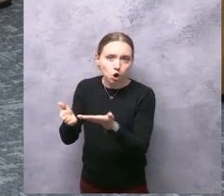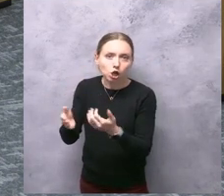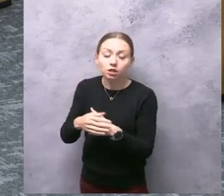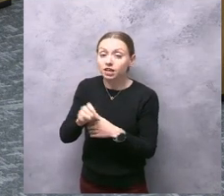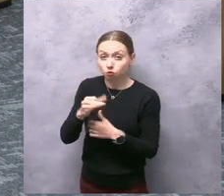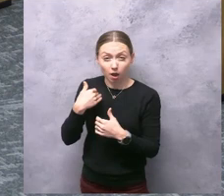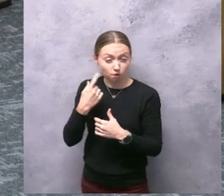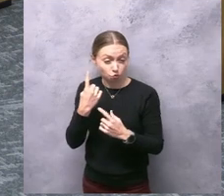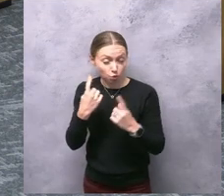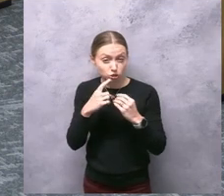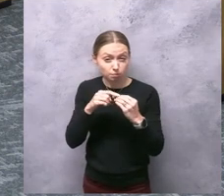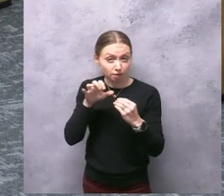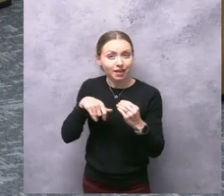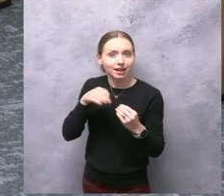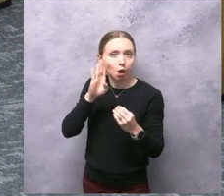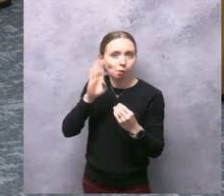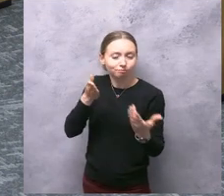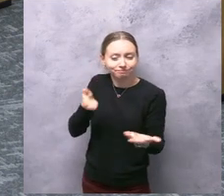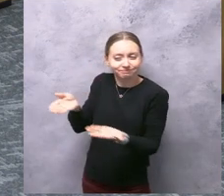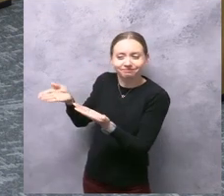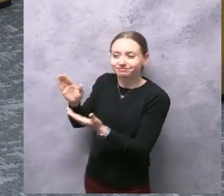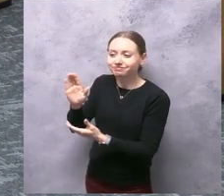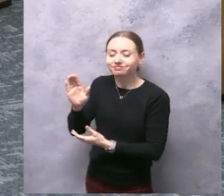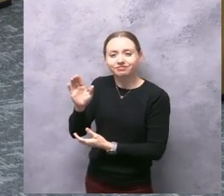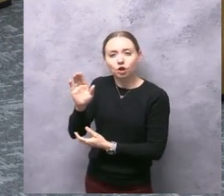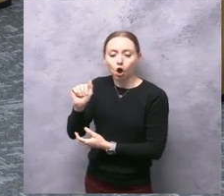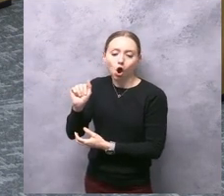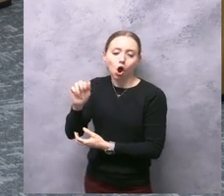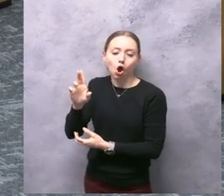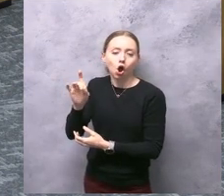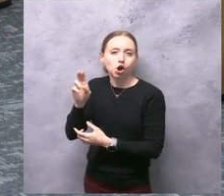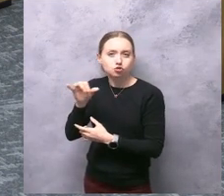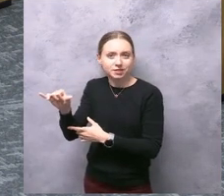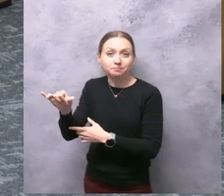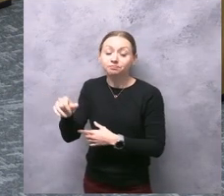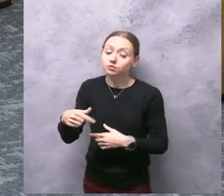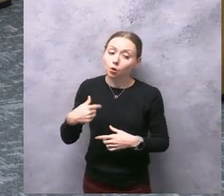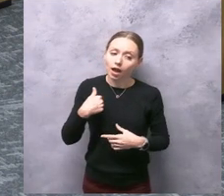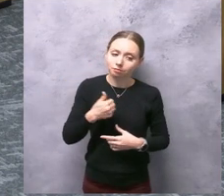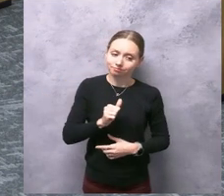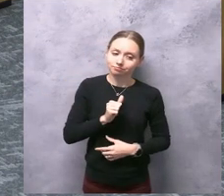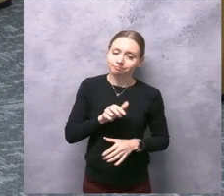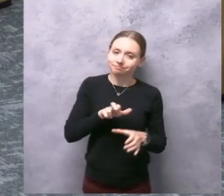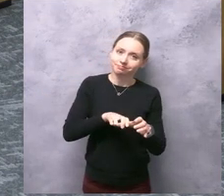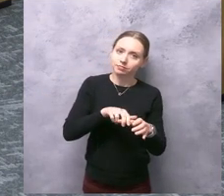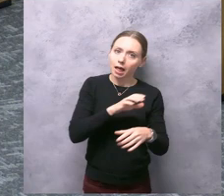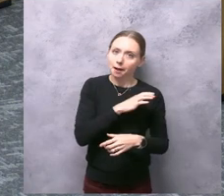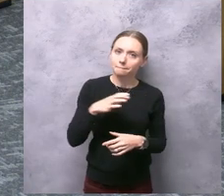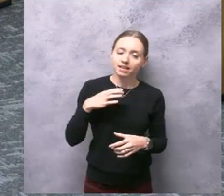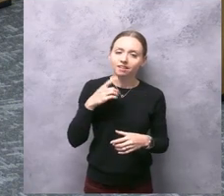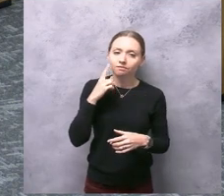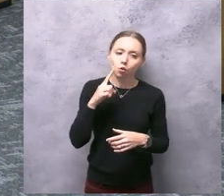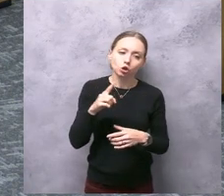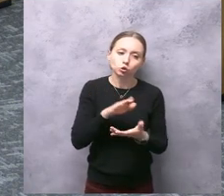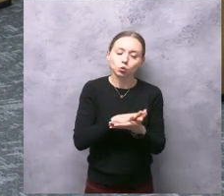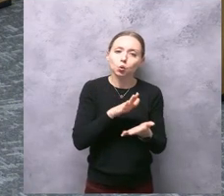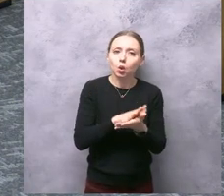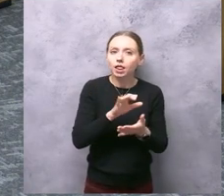her. I'm on the Committee on School Initiatives, and I'll talk about some of the items I chair that committee.